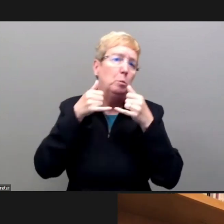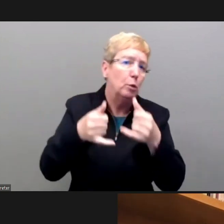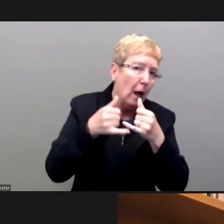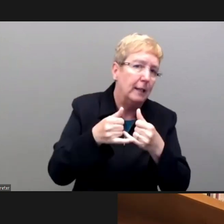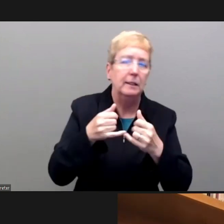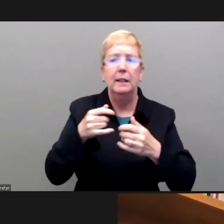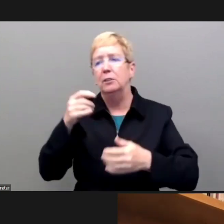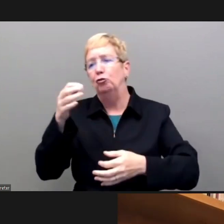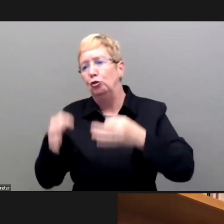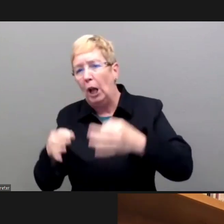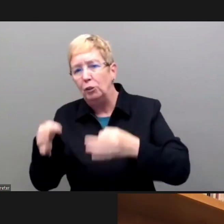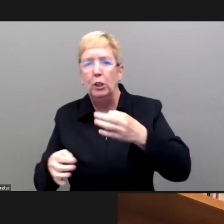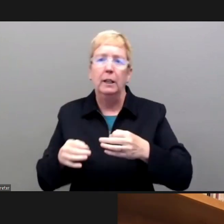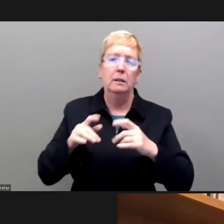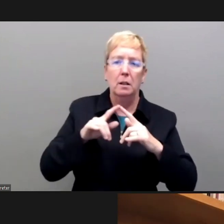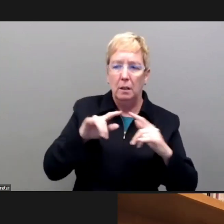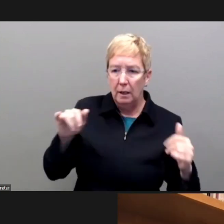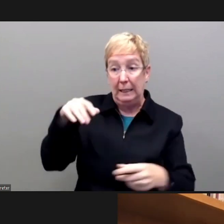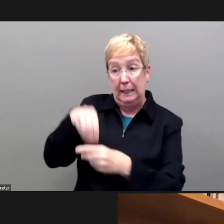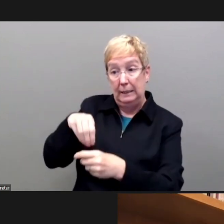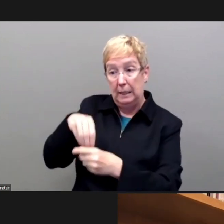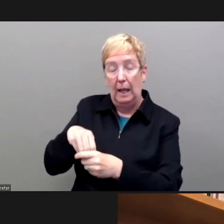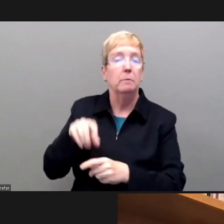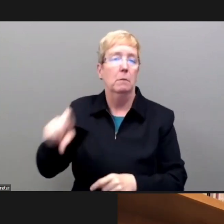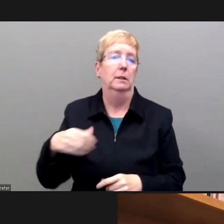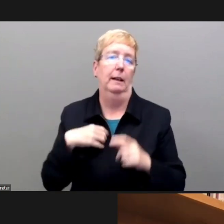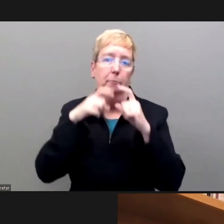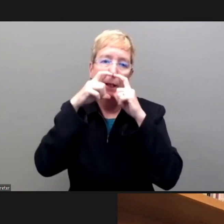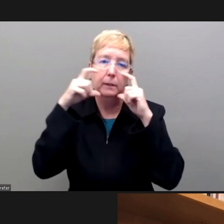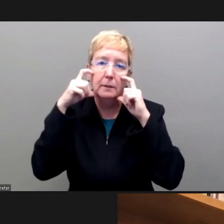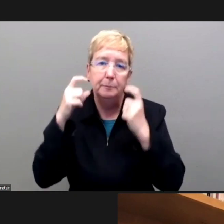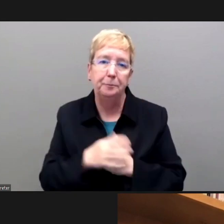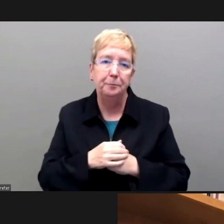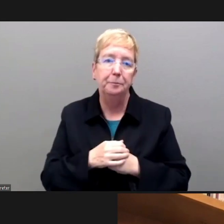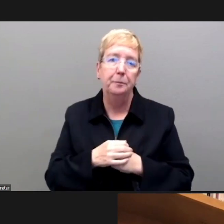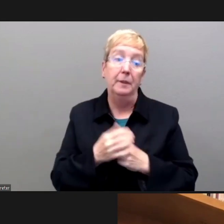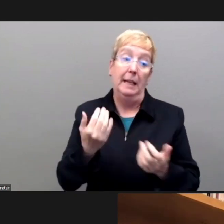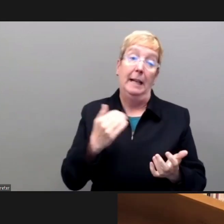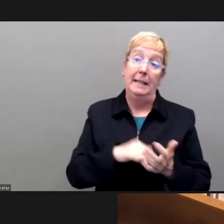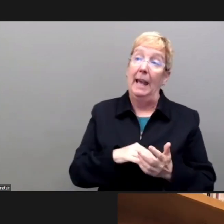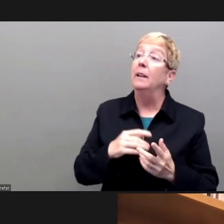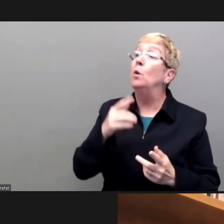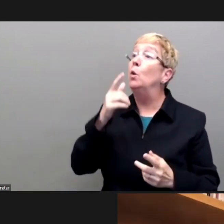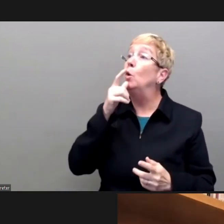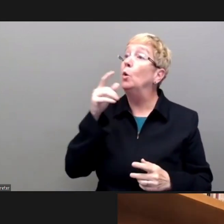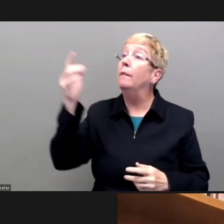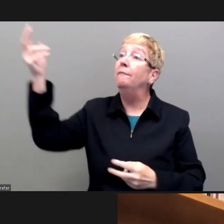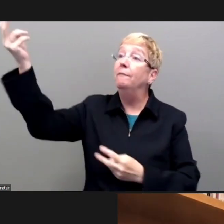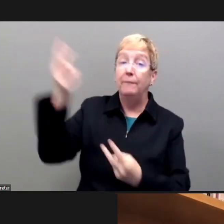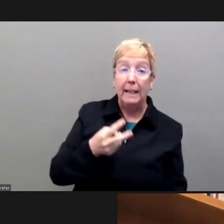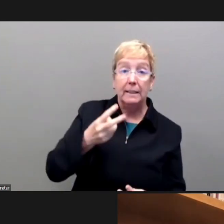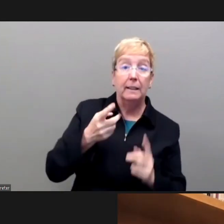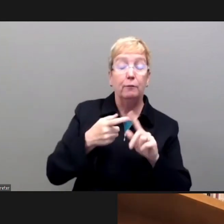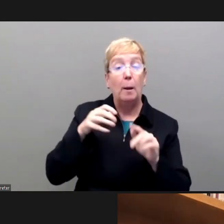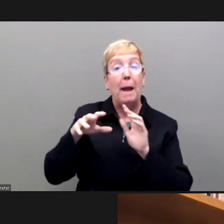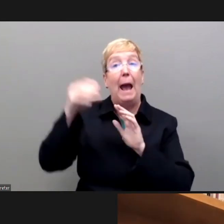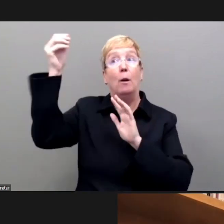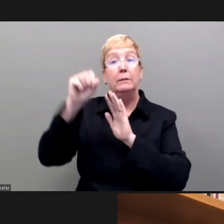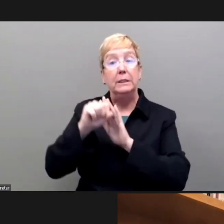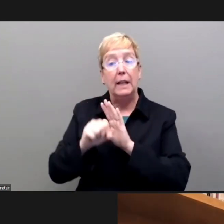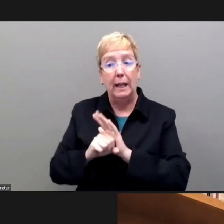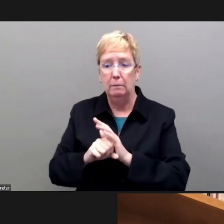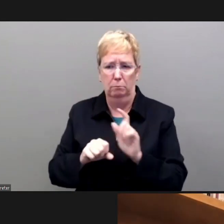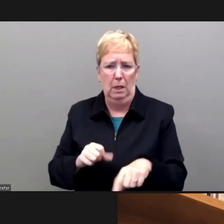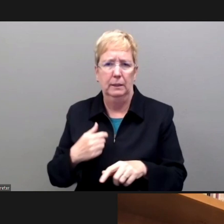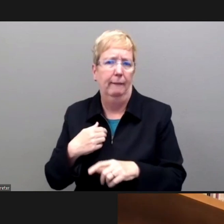judging activities, they have to have masks. And again, out-of-staters have to have masks. Outdoors, we